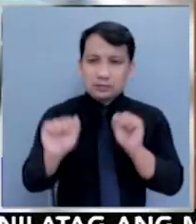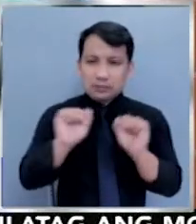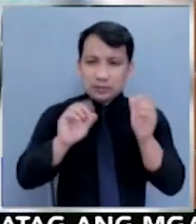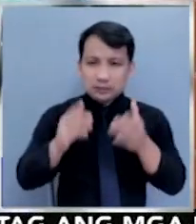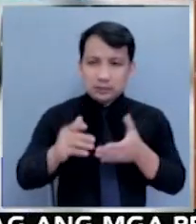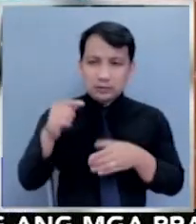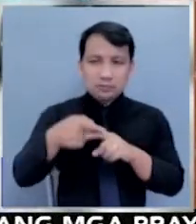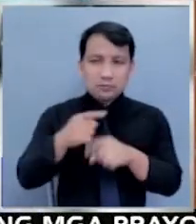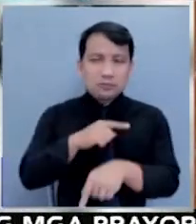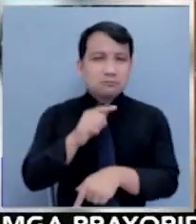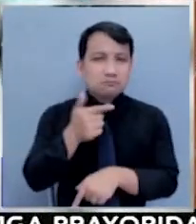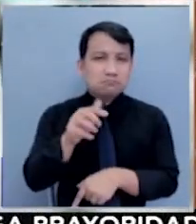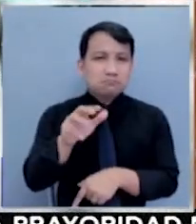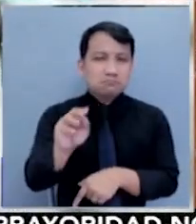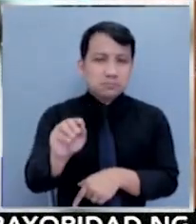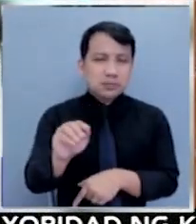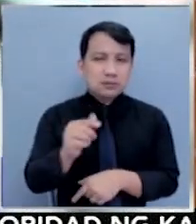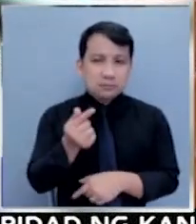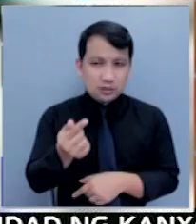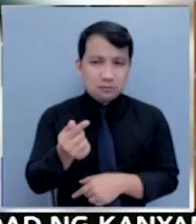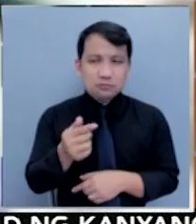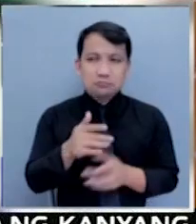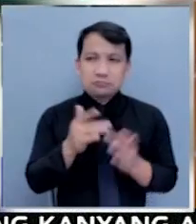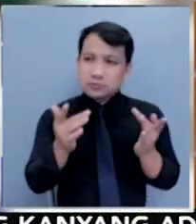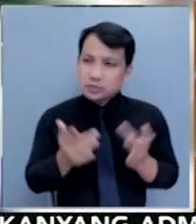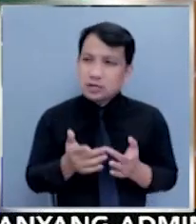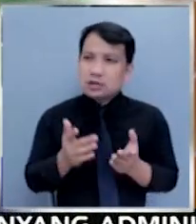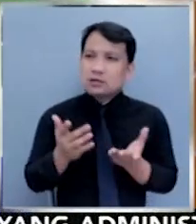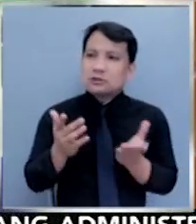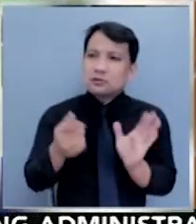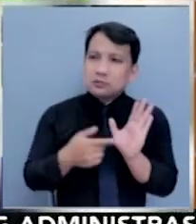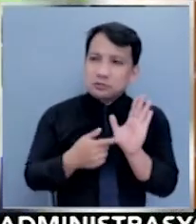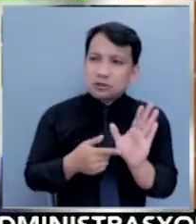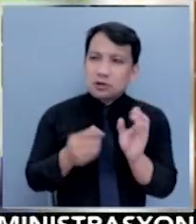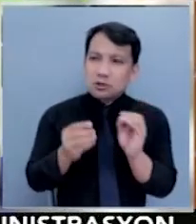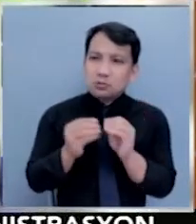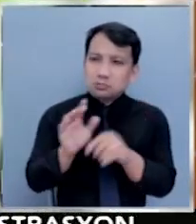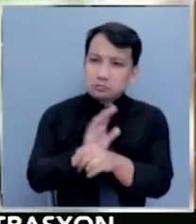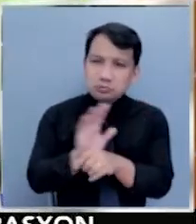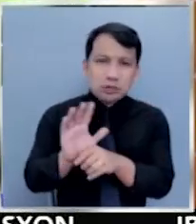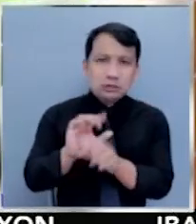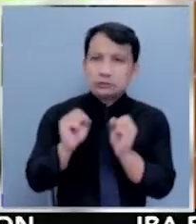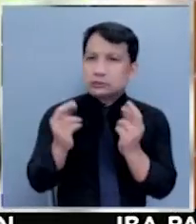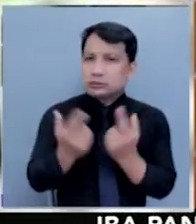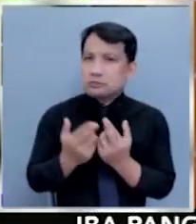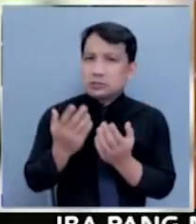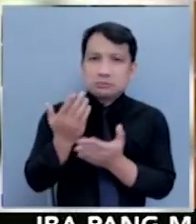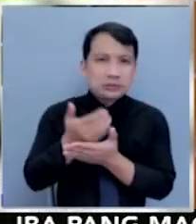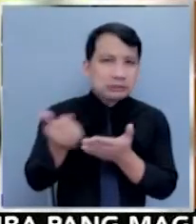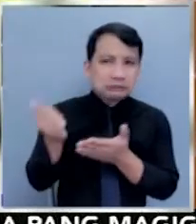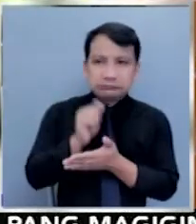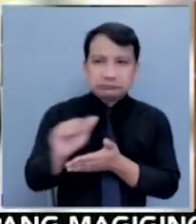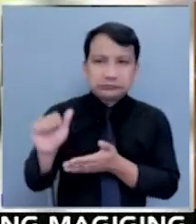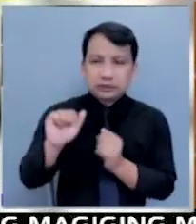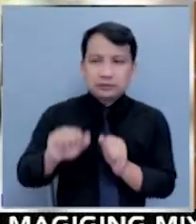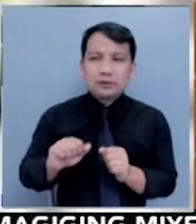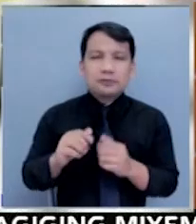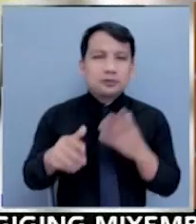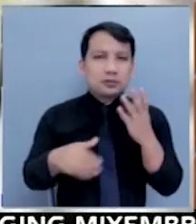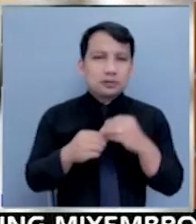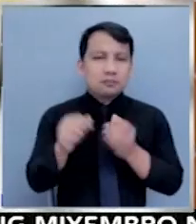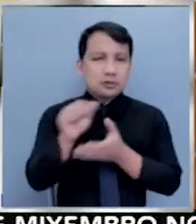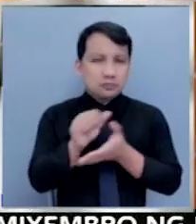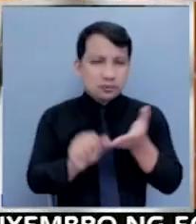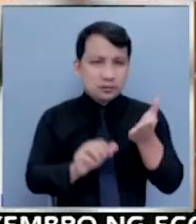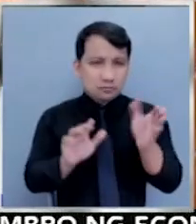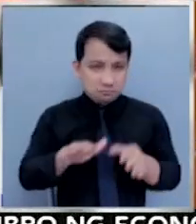it. Workshops, imaging, everything, the works. And of course, the artists are also